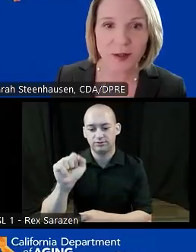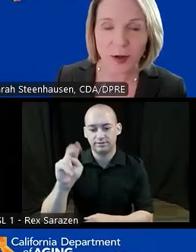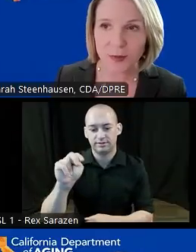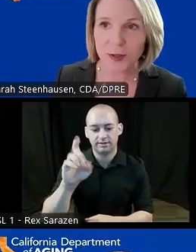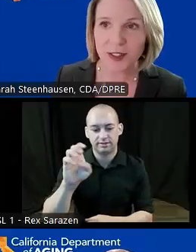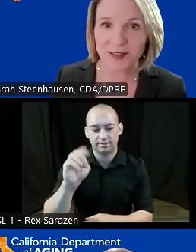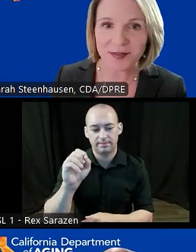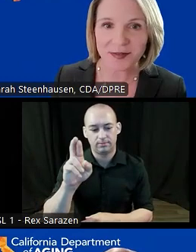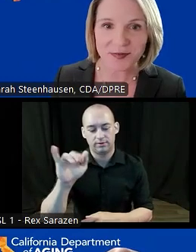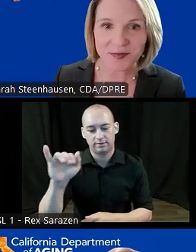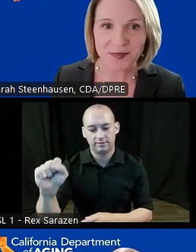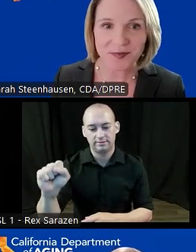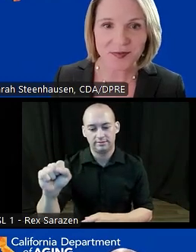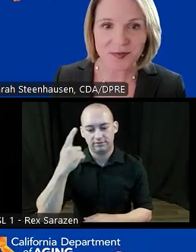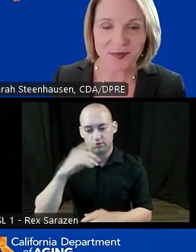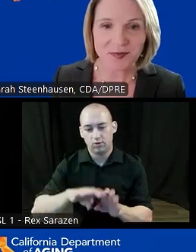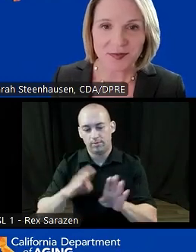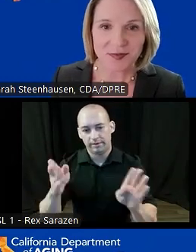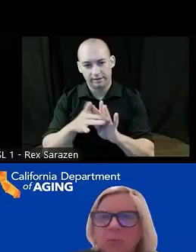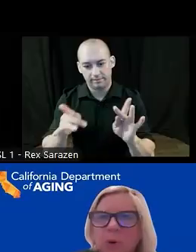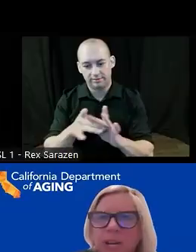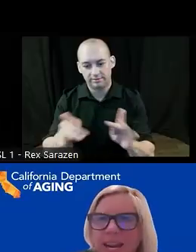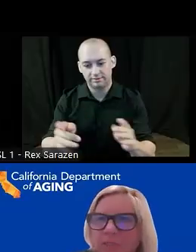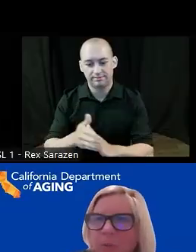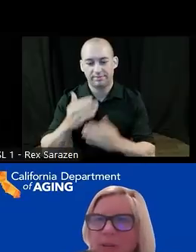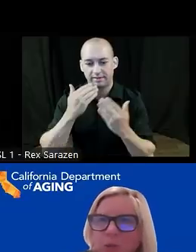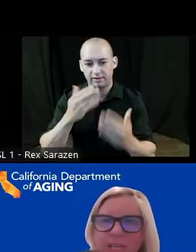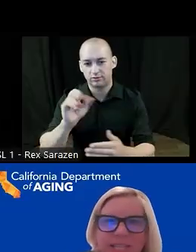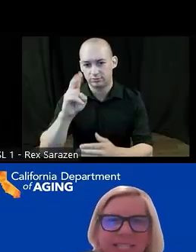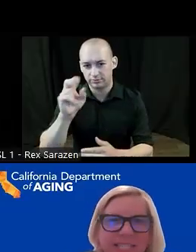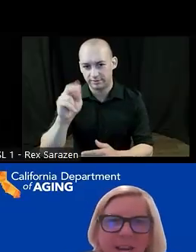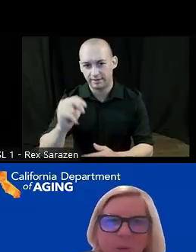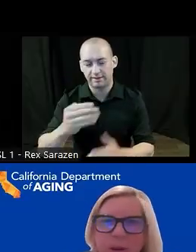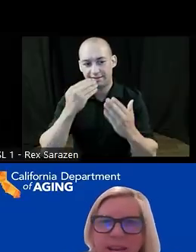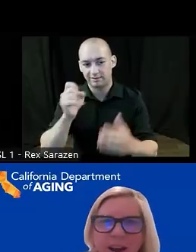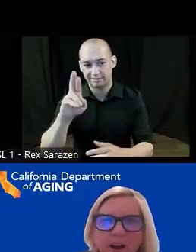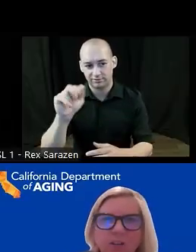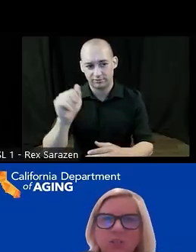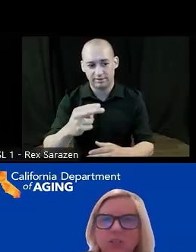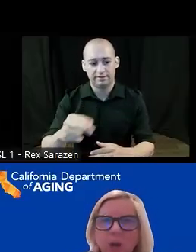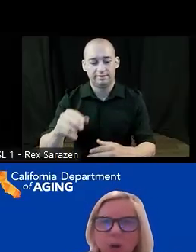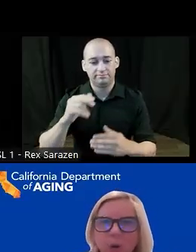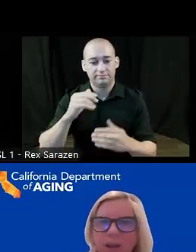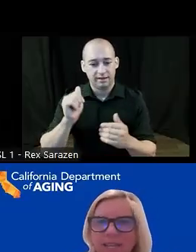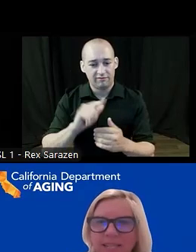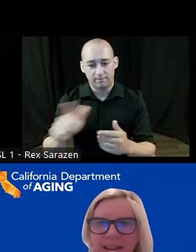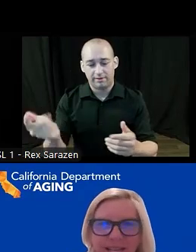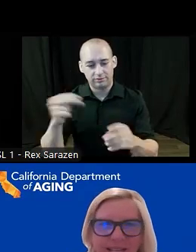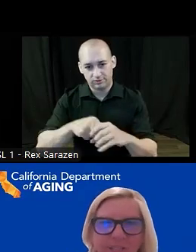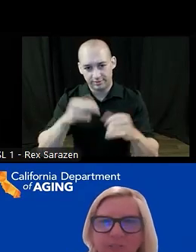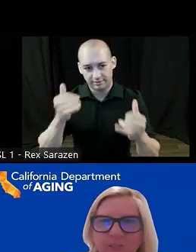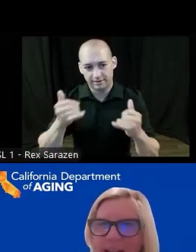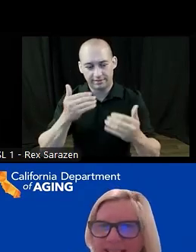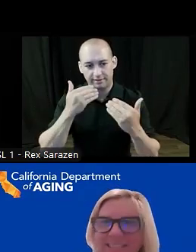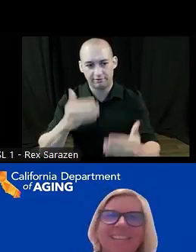remarks. Welcome, Susan. Thank you, Sarah, and good morning, everyone joining us today. We are so